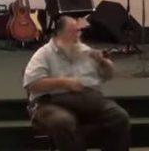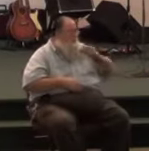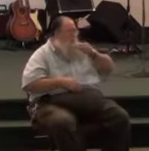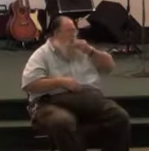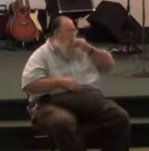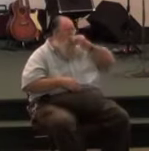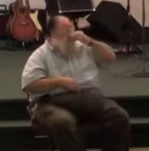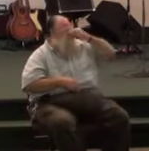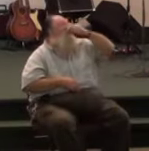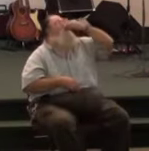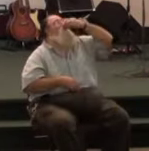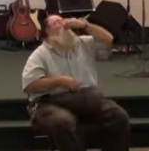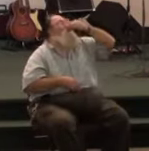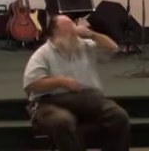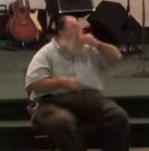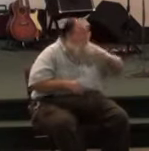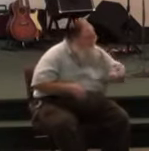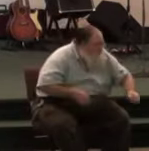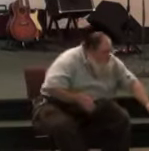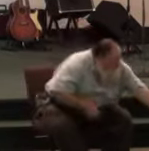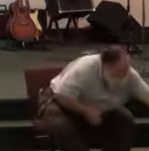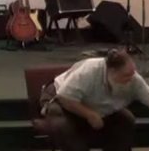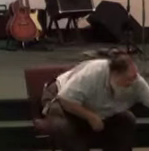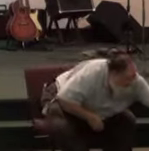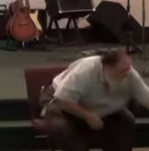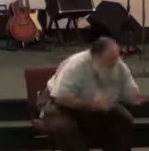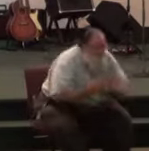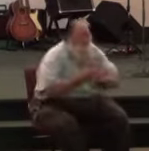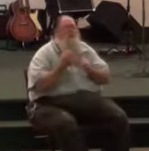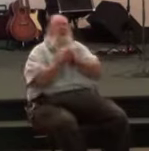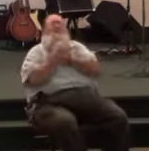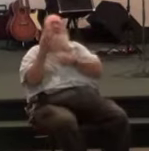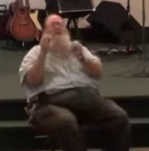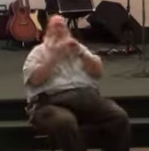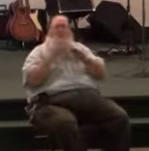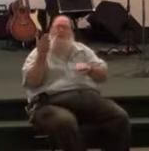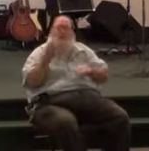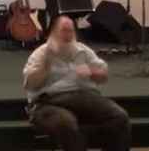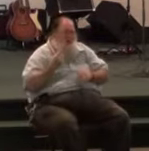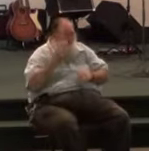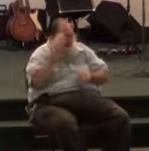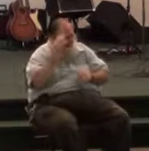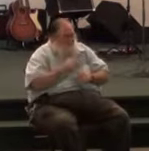Lord Jesus, we love you more than you will ever, ever, ever know.